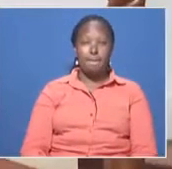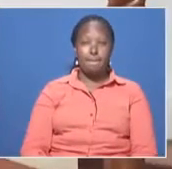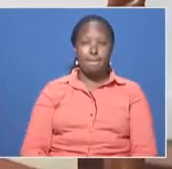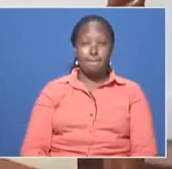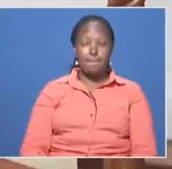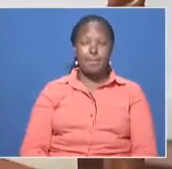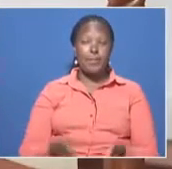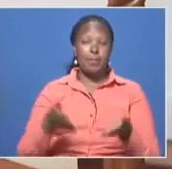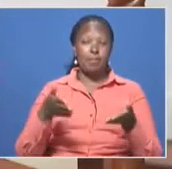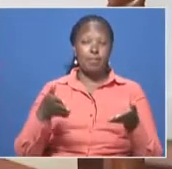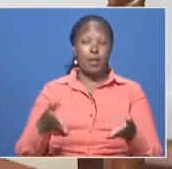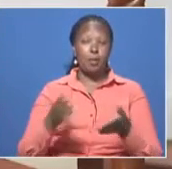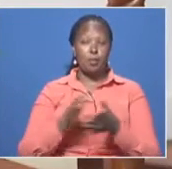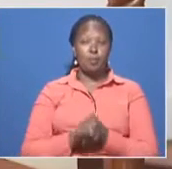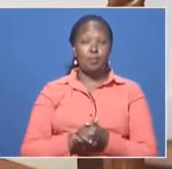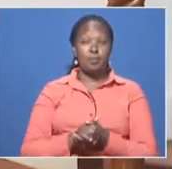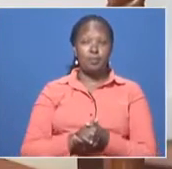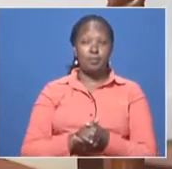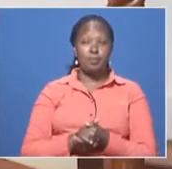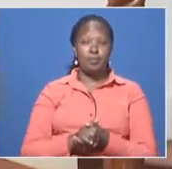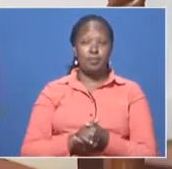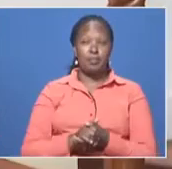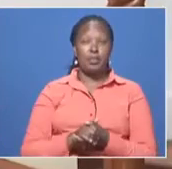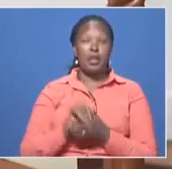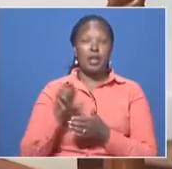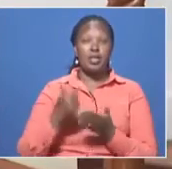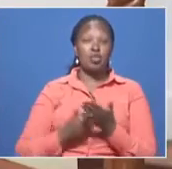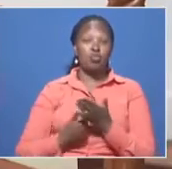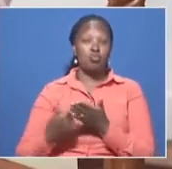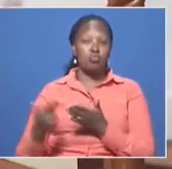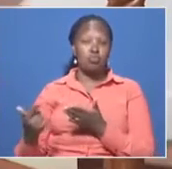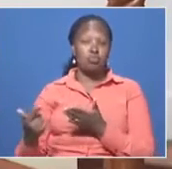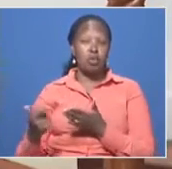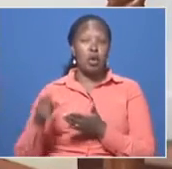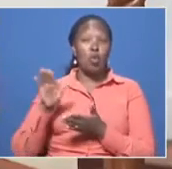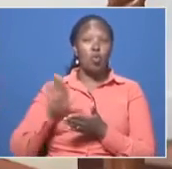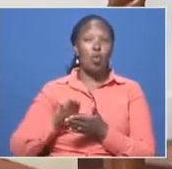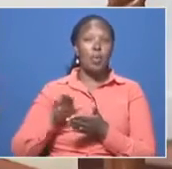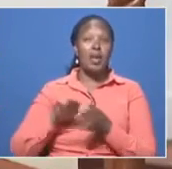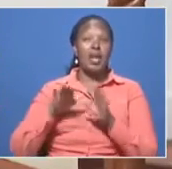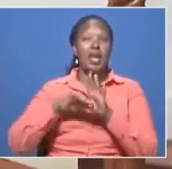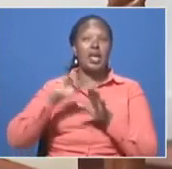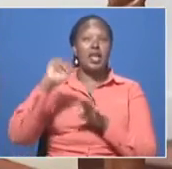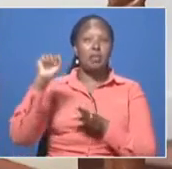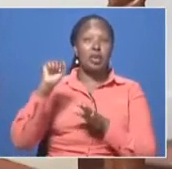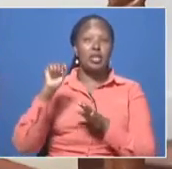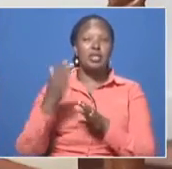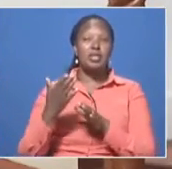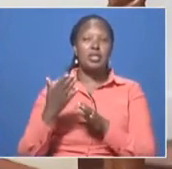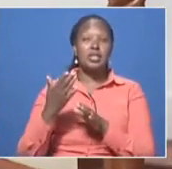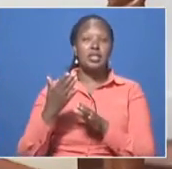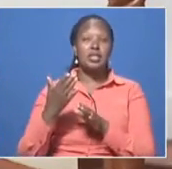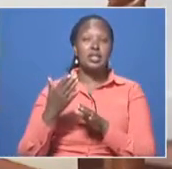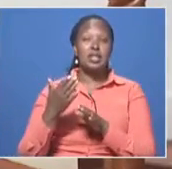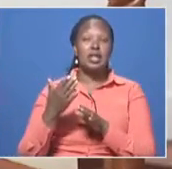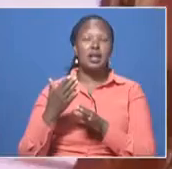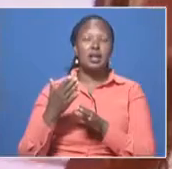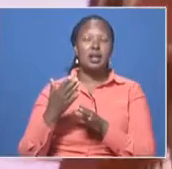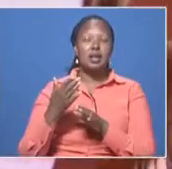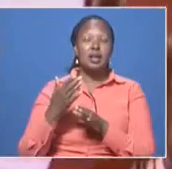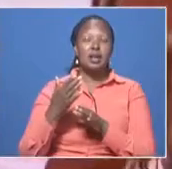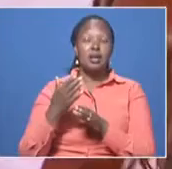Right now, in fact, this particular week, women in politics have been in the